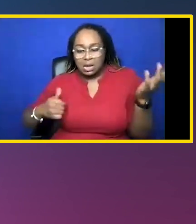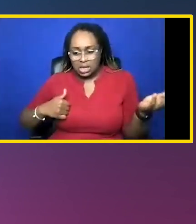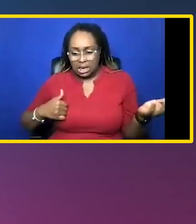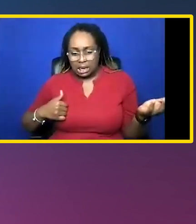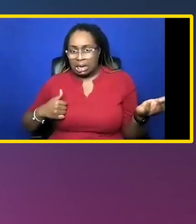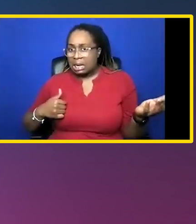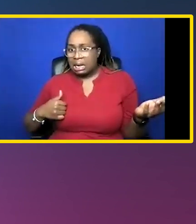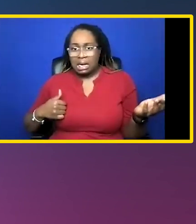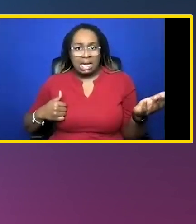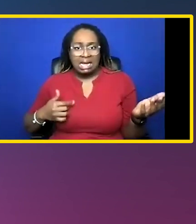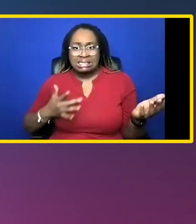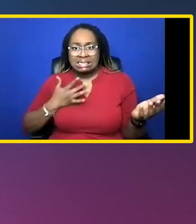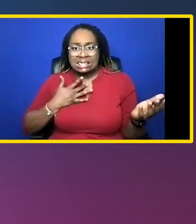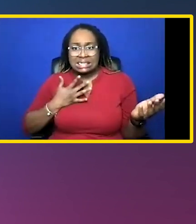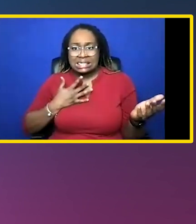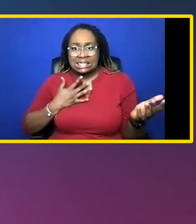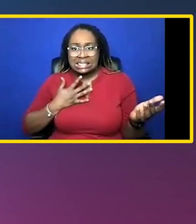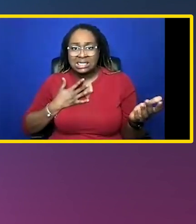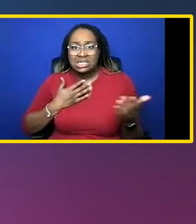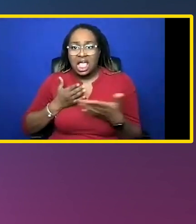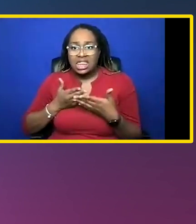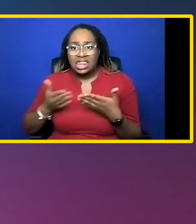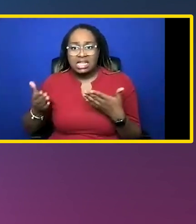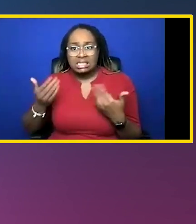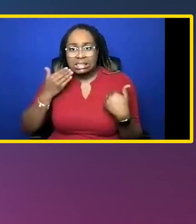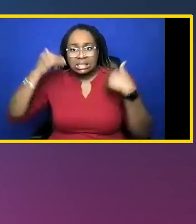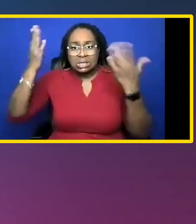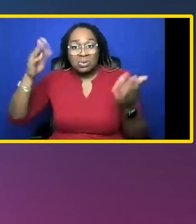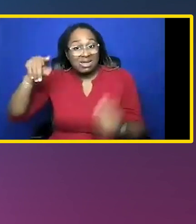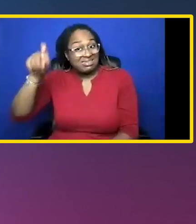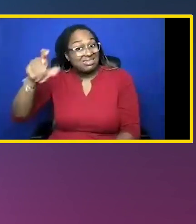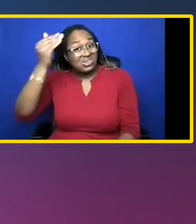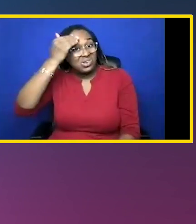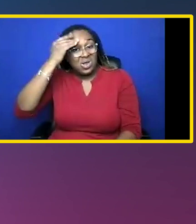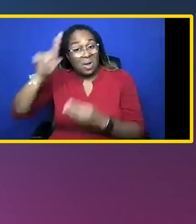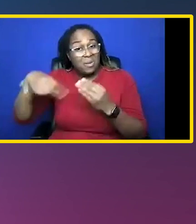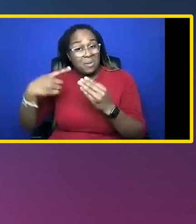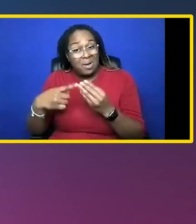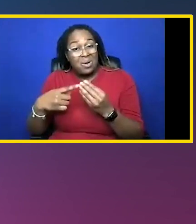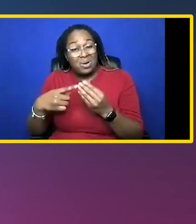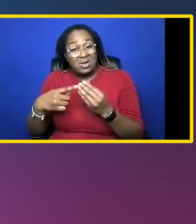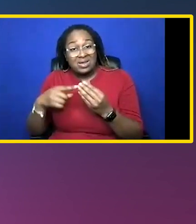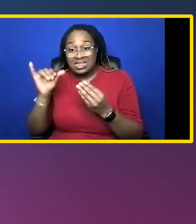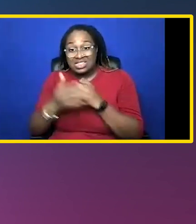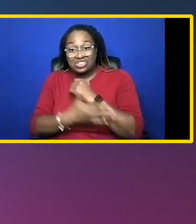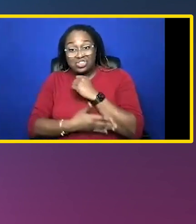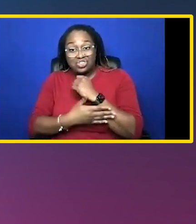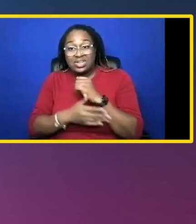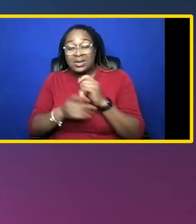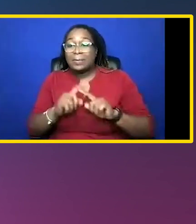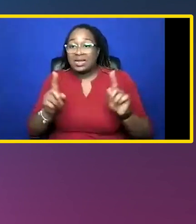God, right? Like all these things that I do not know that I need to know about this country.